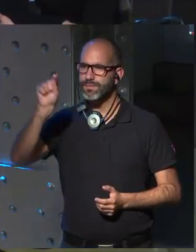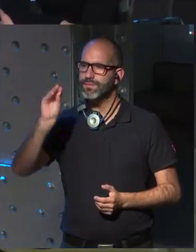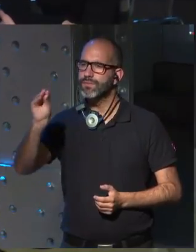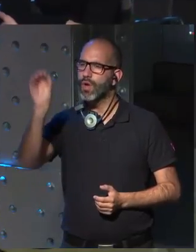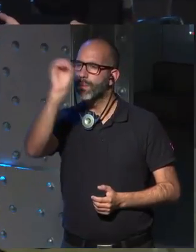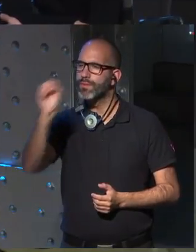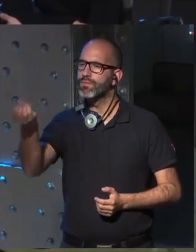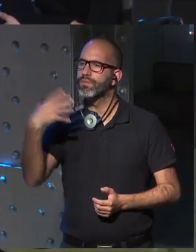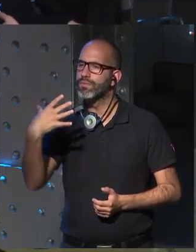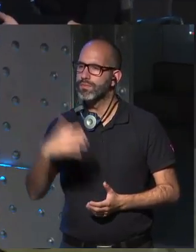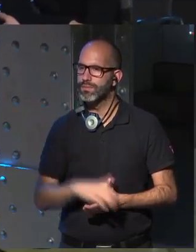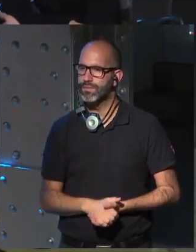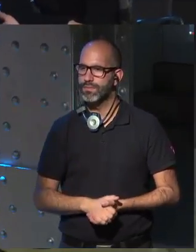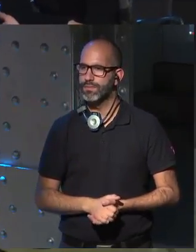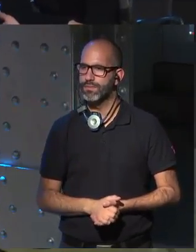Greg?